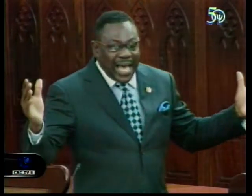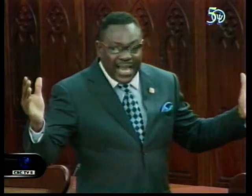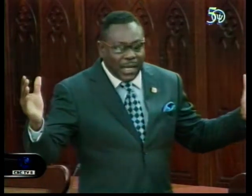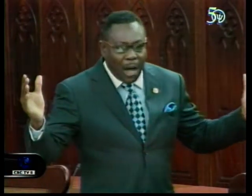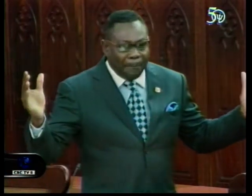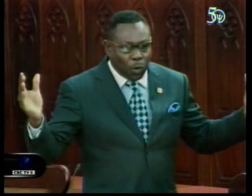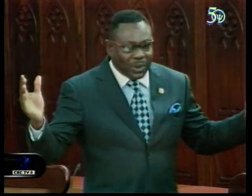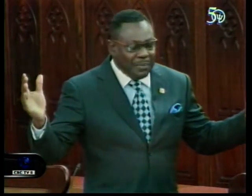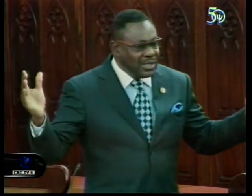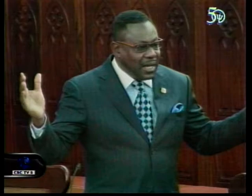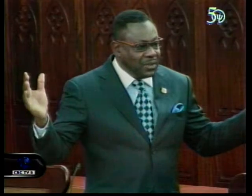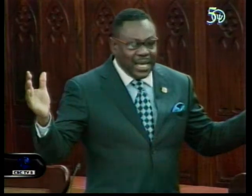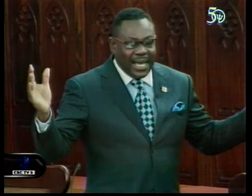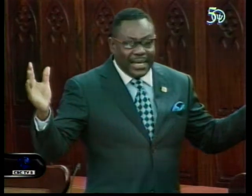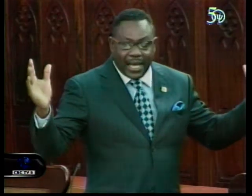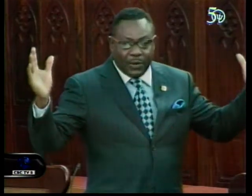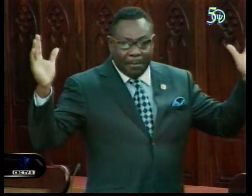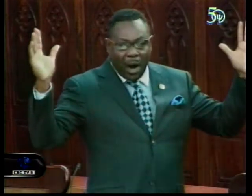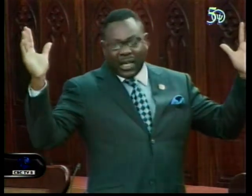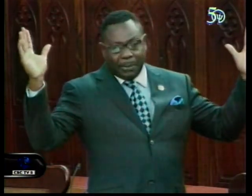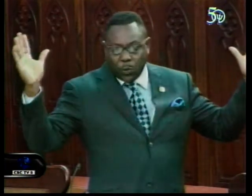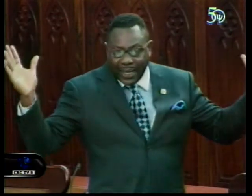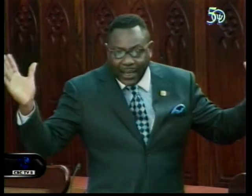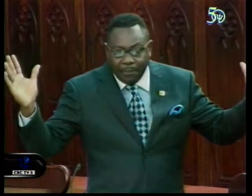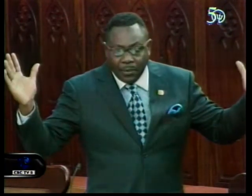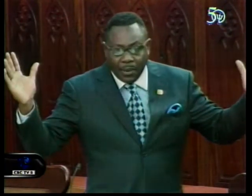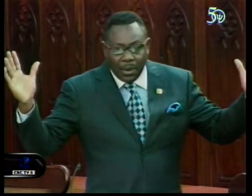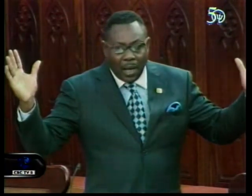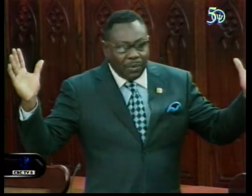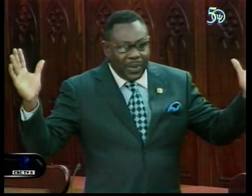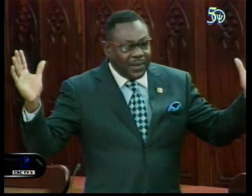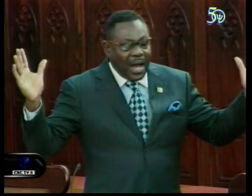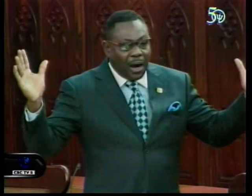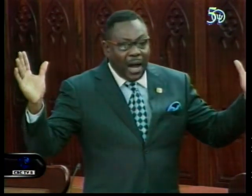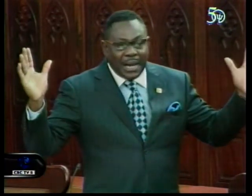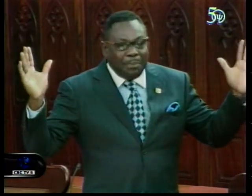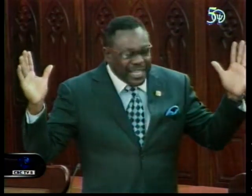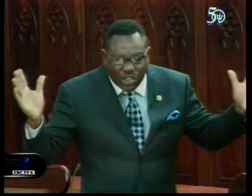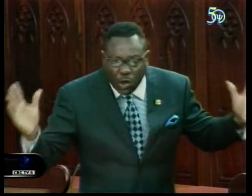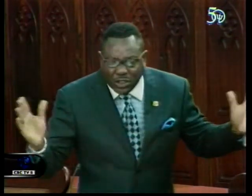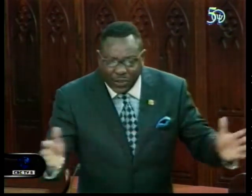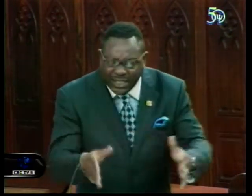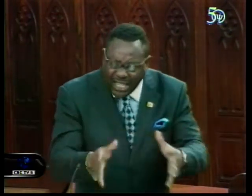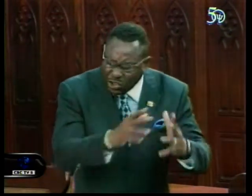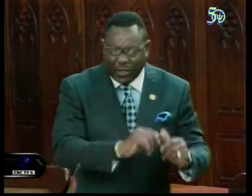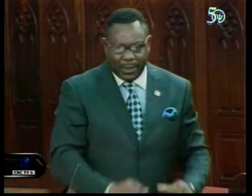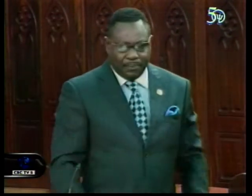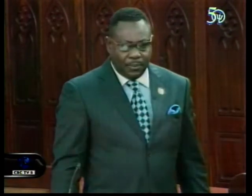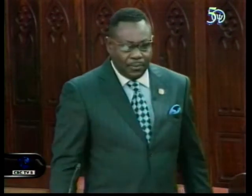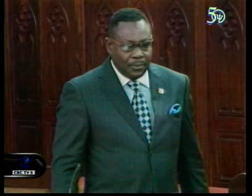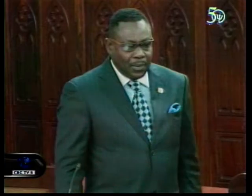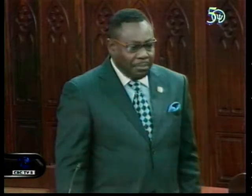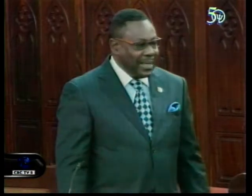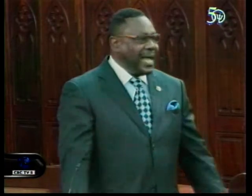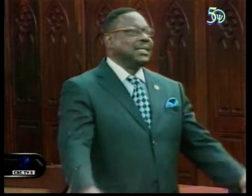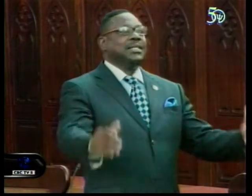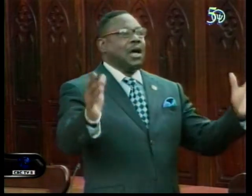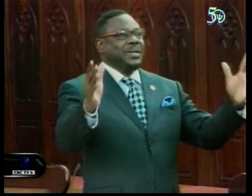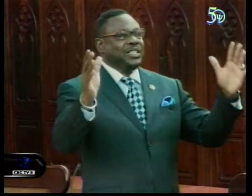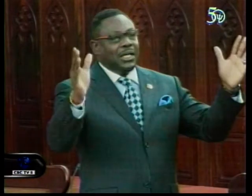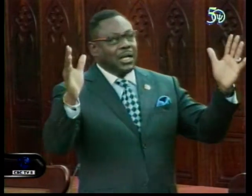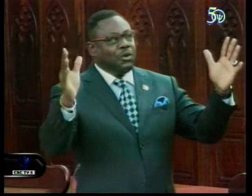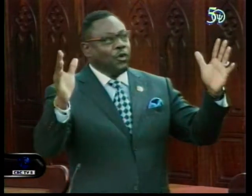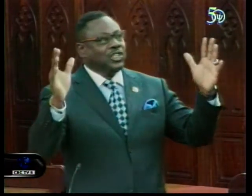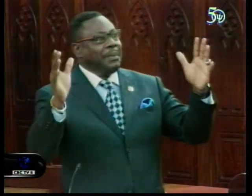deport and comport themselves in a remarkable way, and where they are ambassadors for this country. But that could